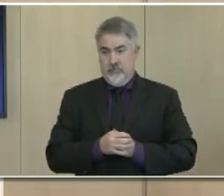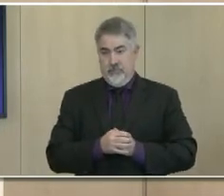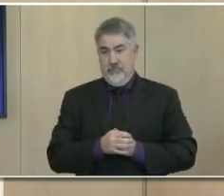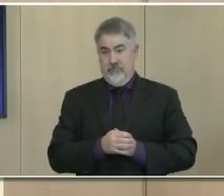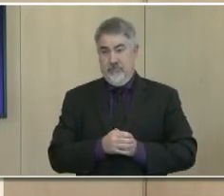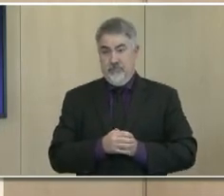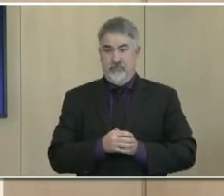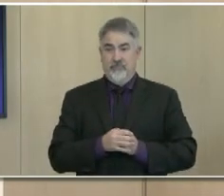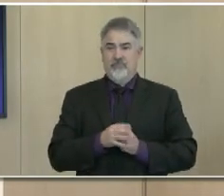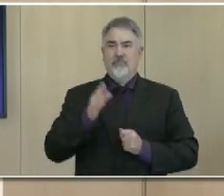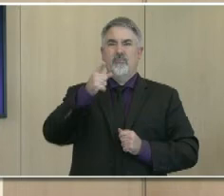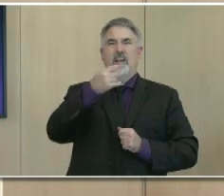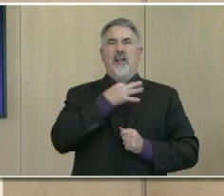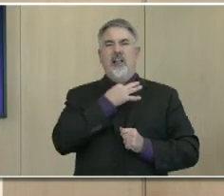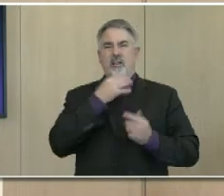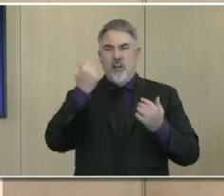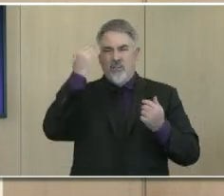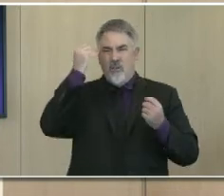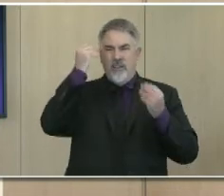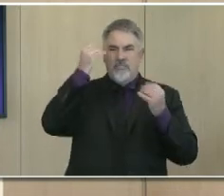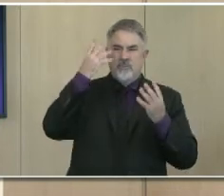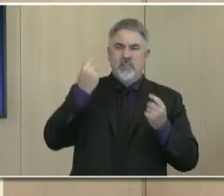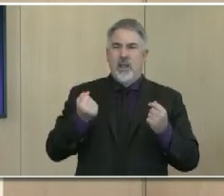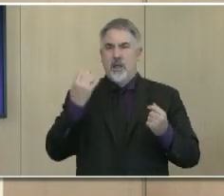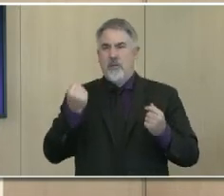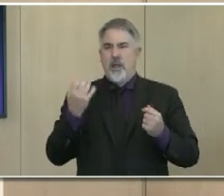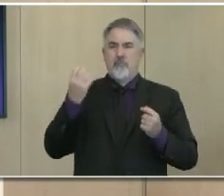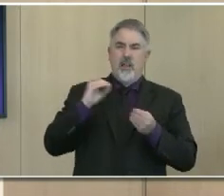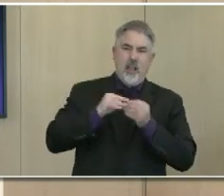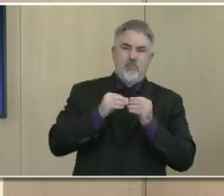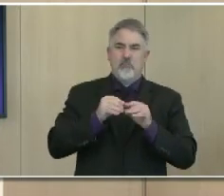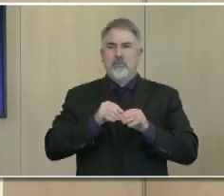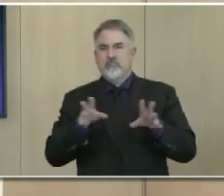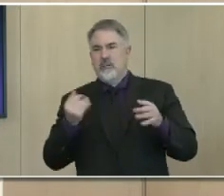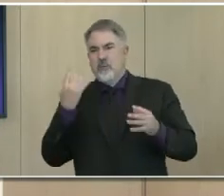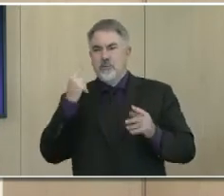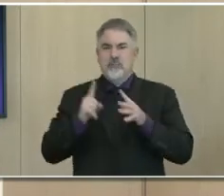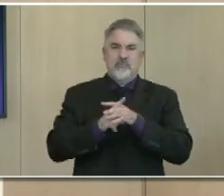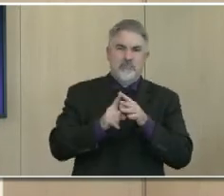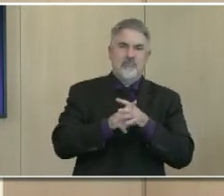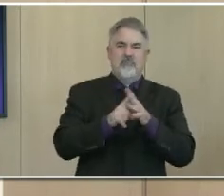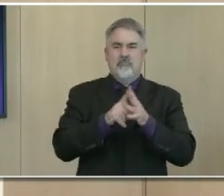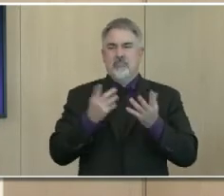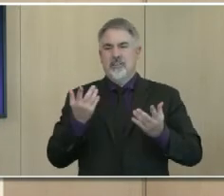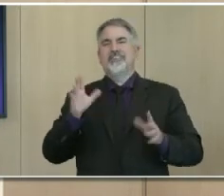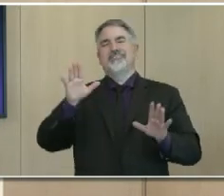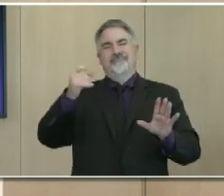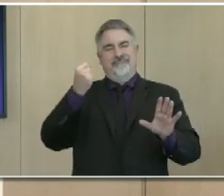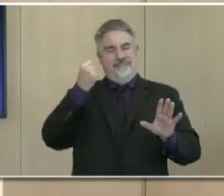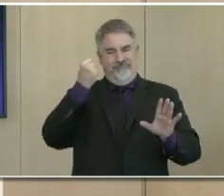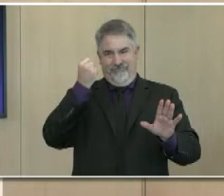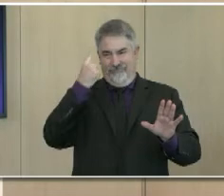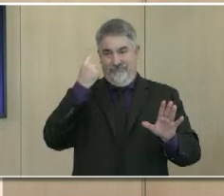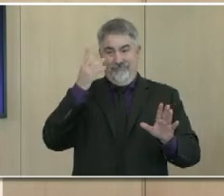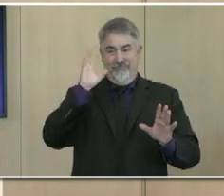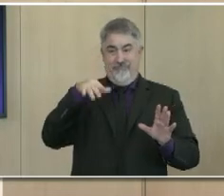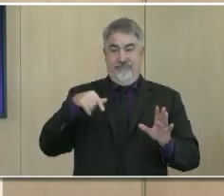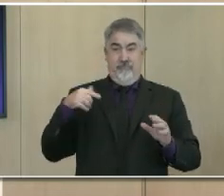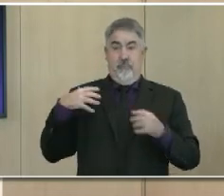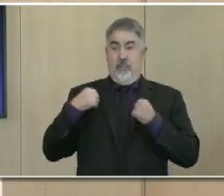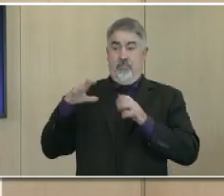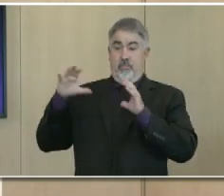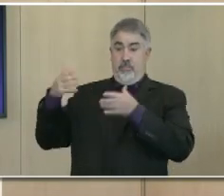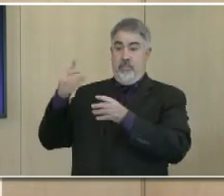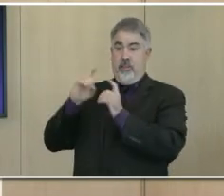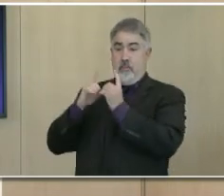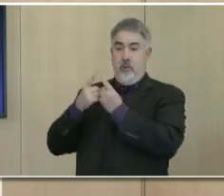the details regarding cases and outbreaks that we report. Public health jurisdictions are, however,